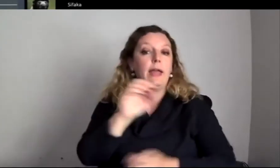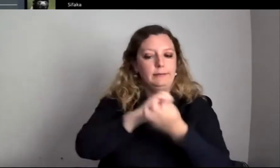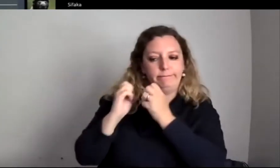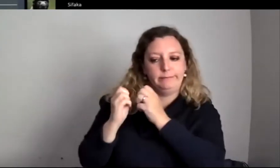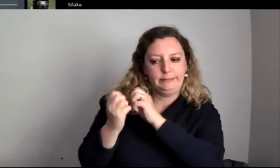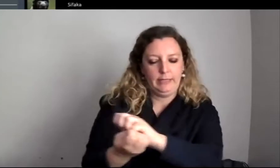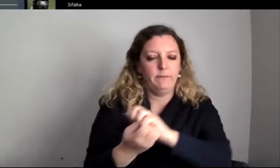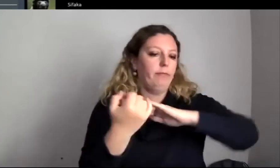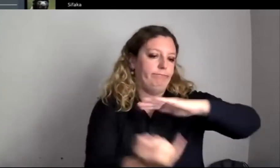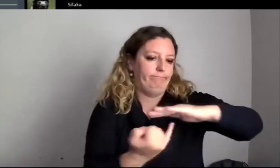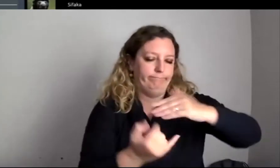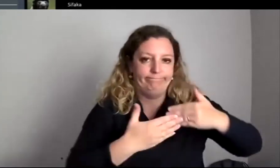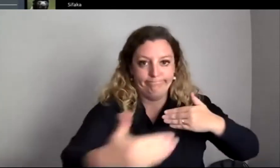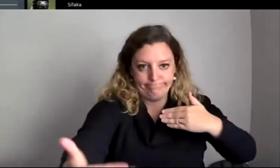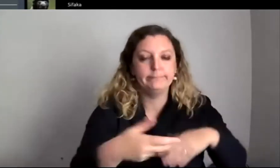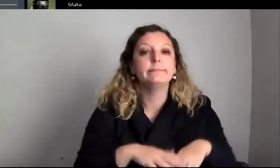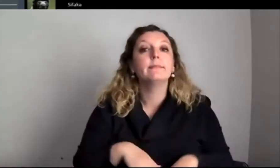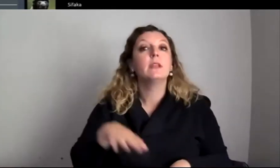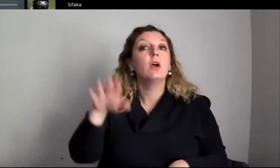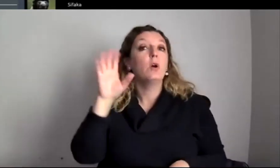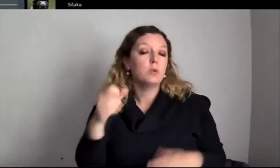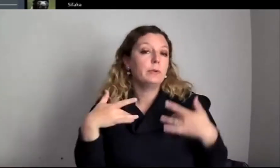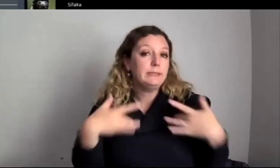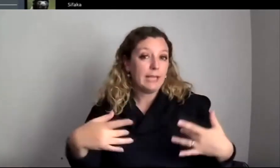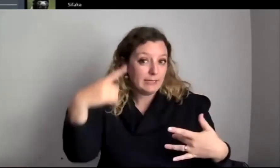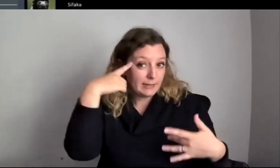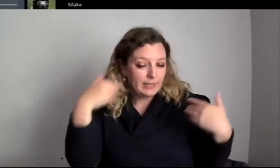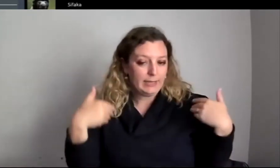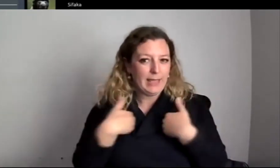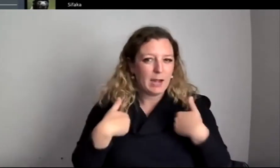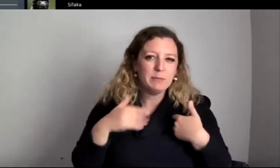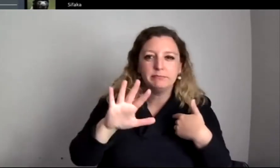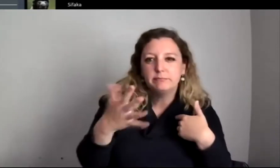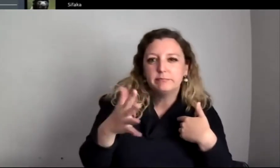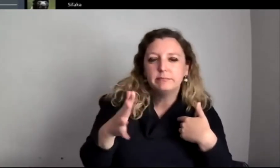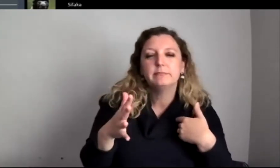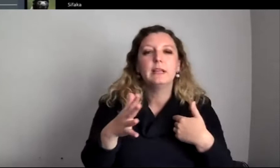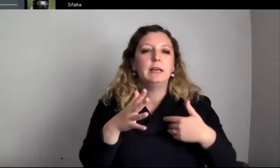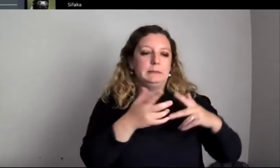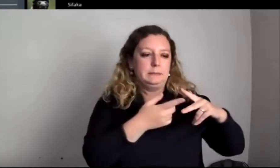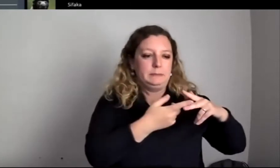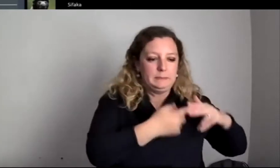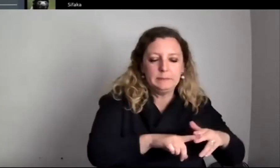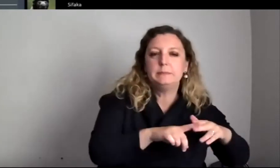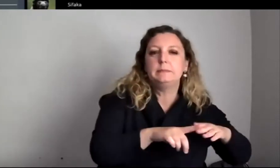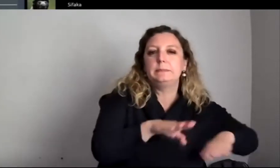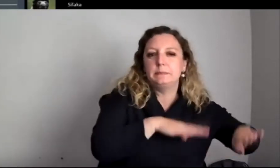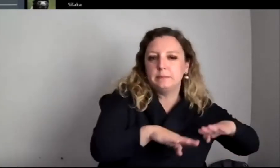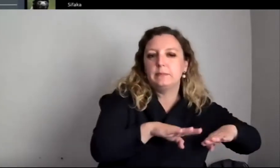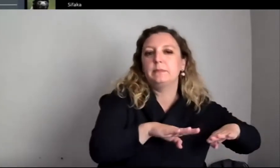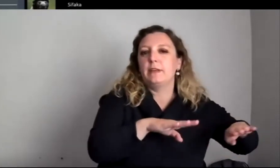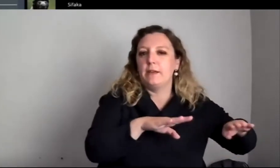relative isolation ever since. And so we tend to think of these animals as being sort of this primitive behavioral state of